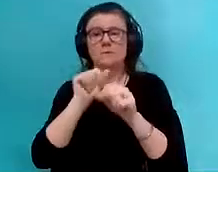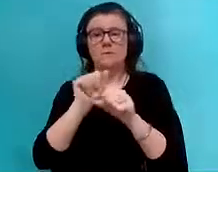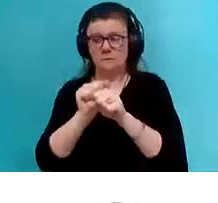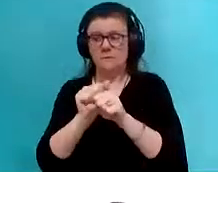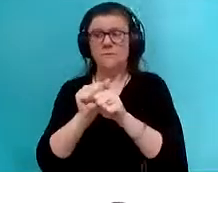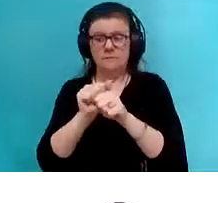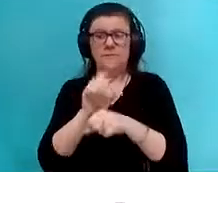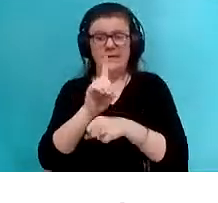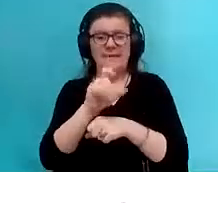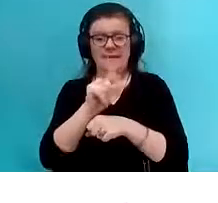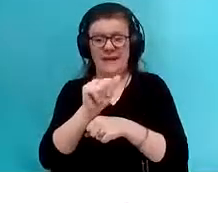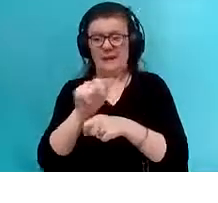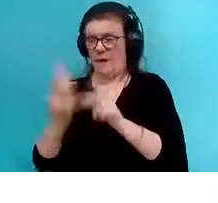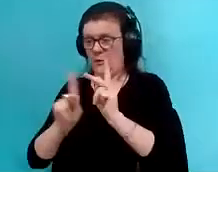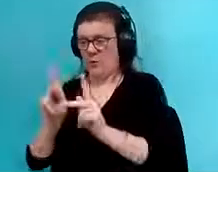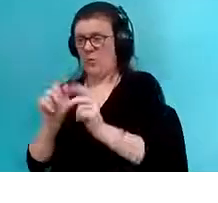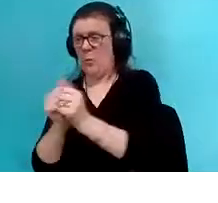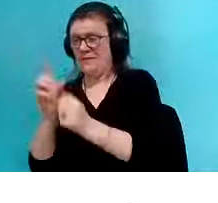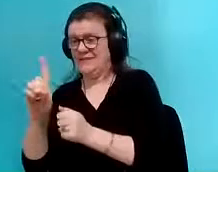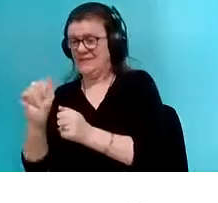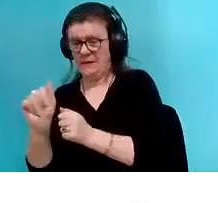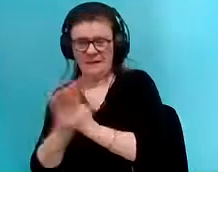of the stakeholders from the disability movement.